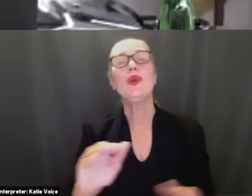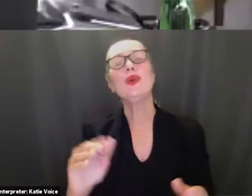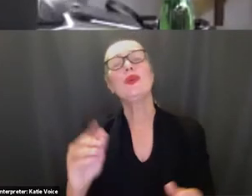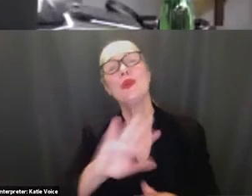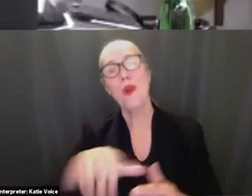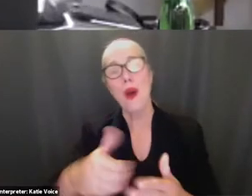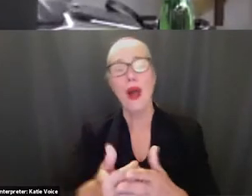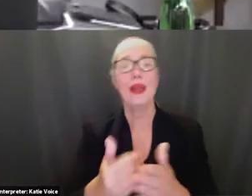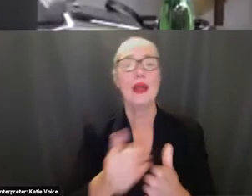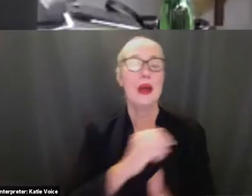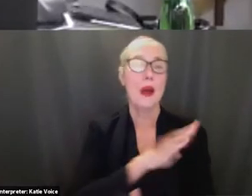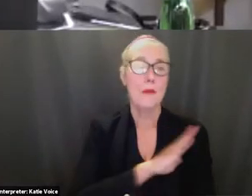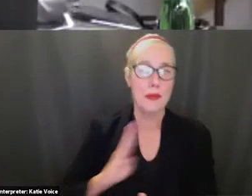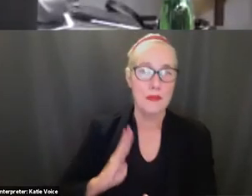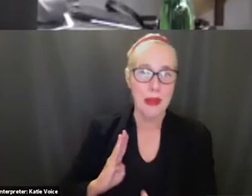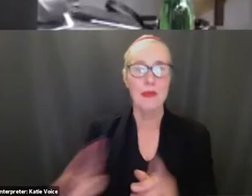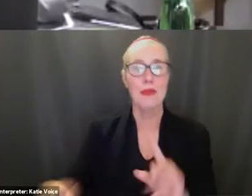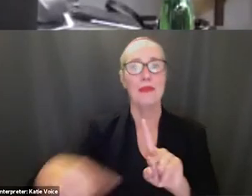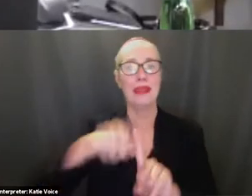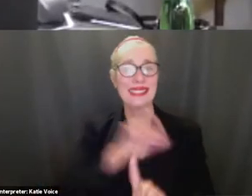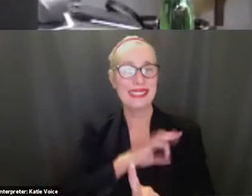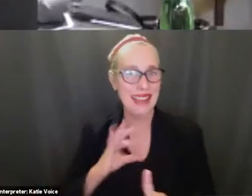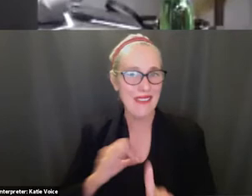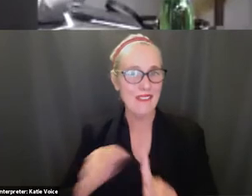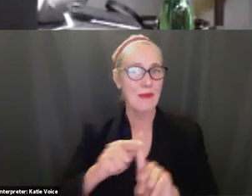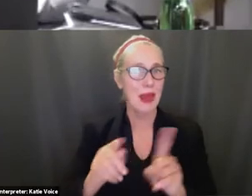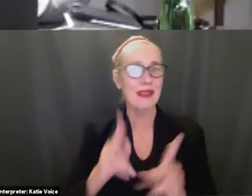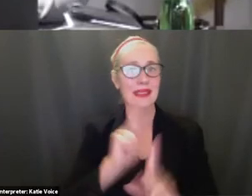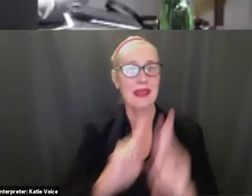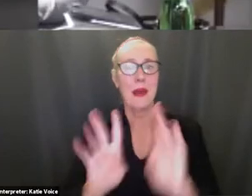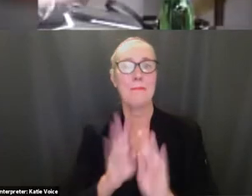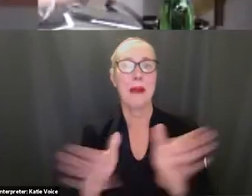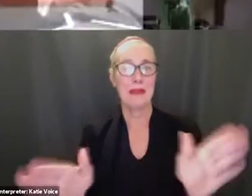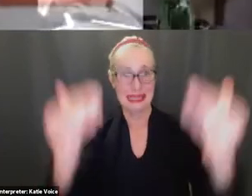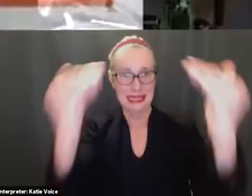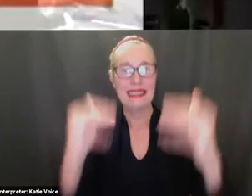public next slide please